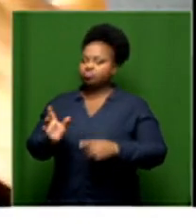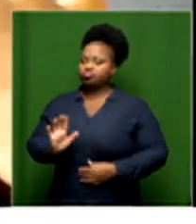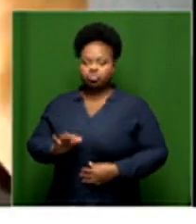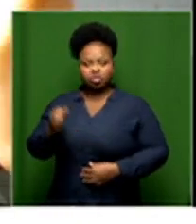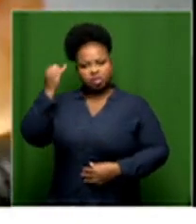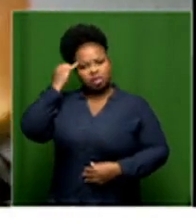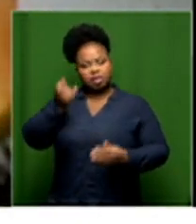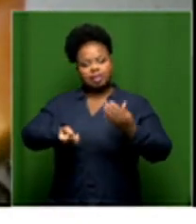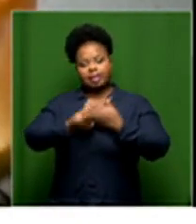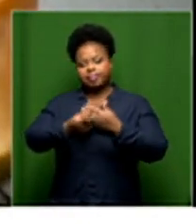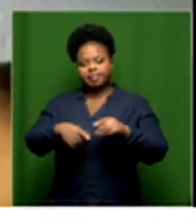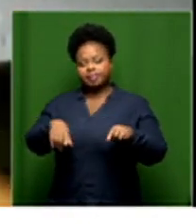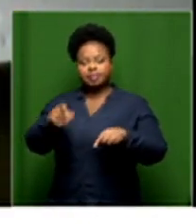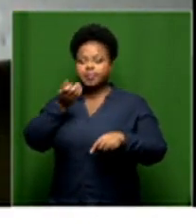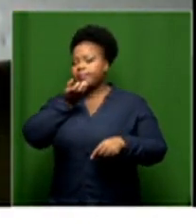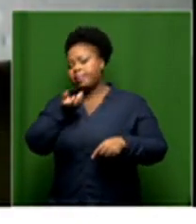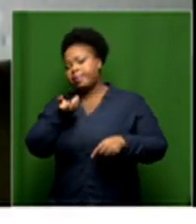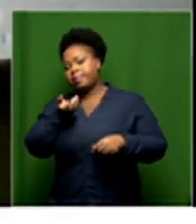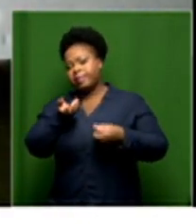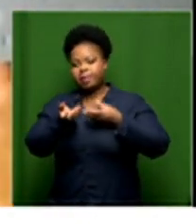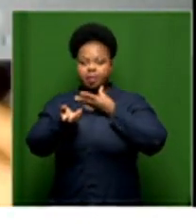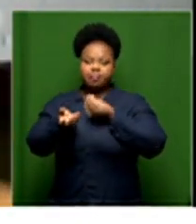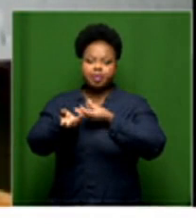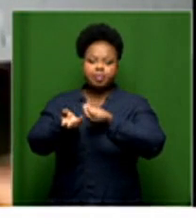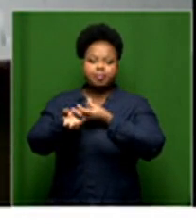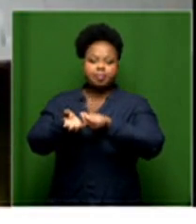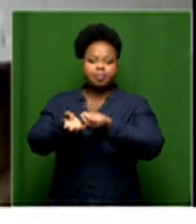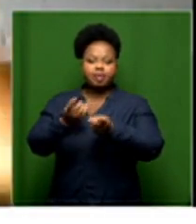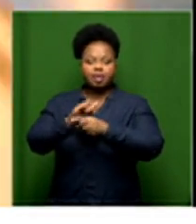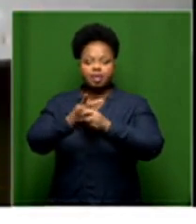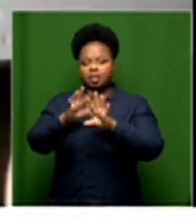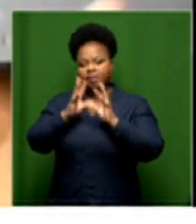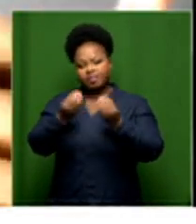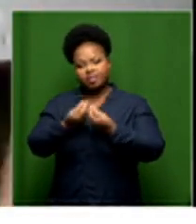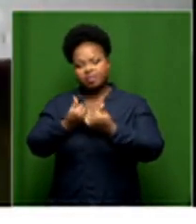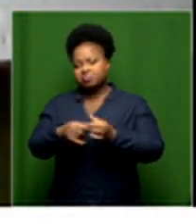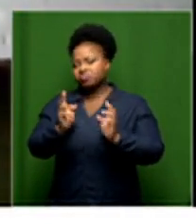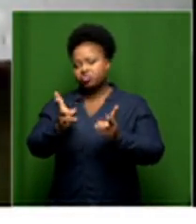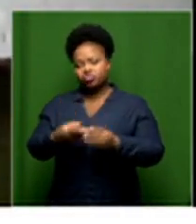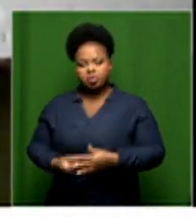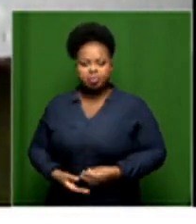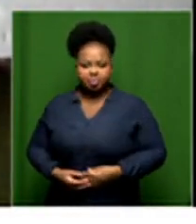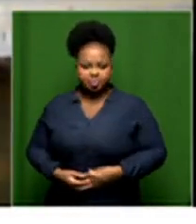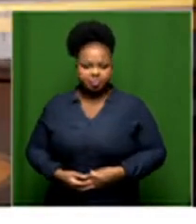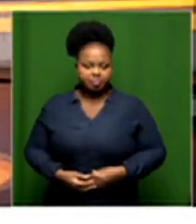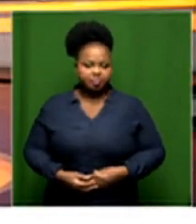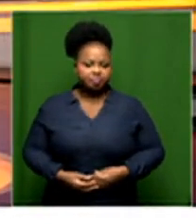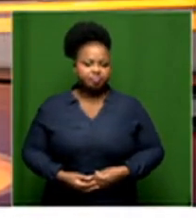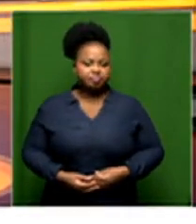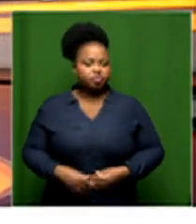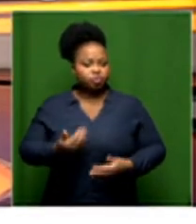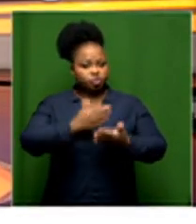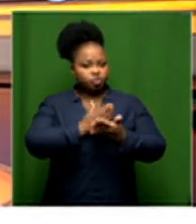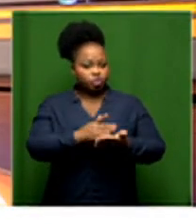have an idea, record the melody on my phone, and then get on studio and then let everything come naturally. Okay, so are you going to share